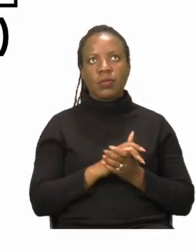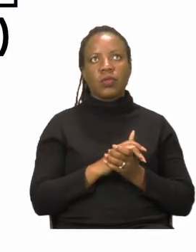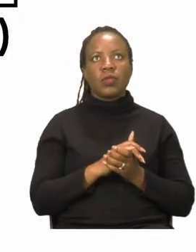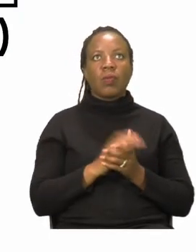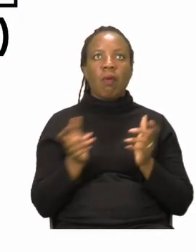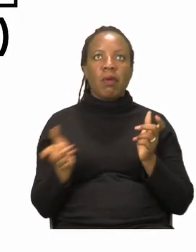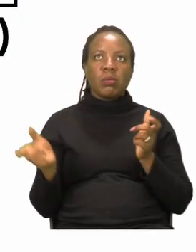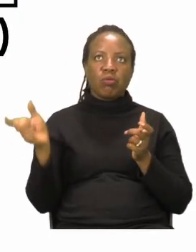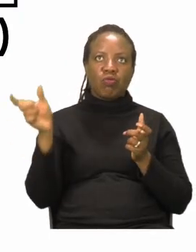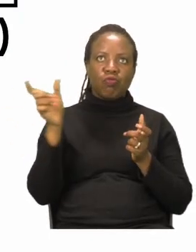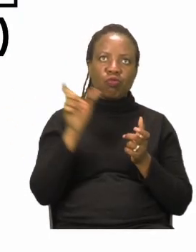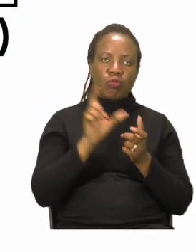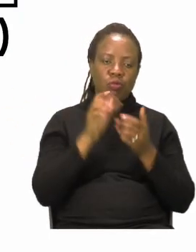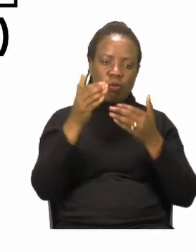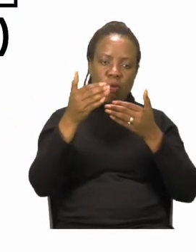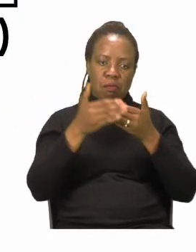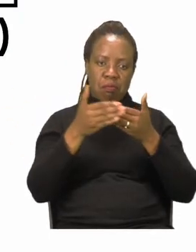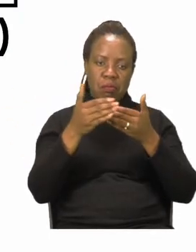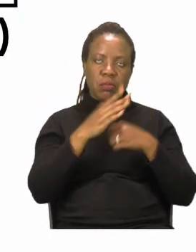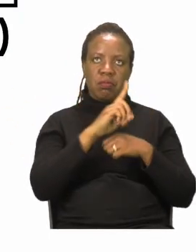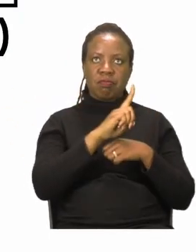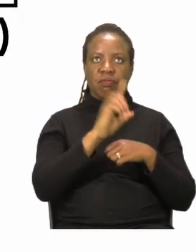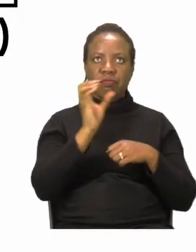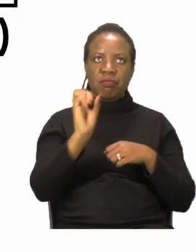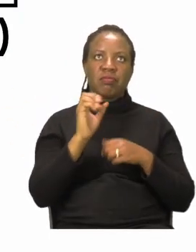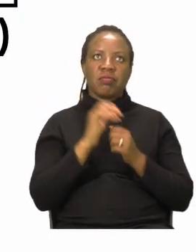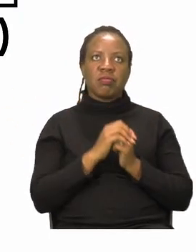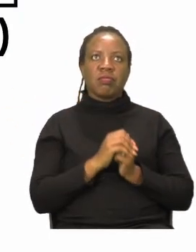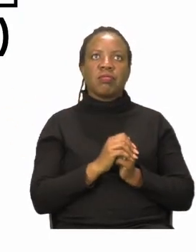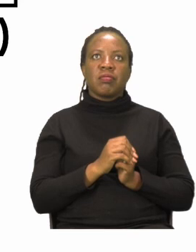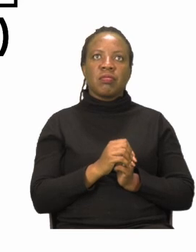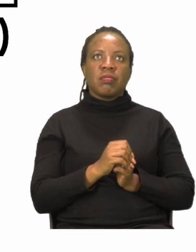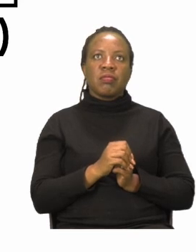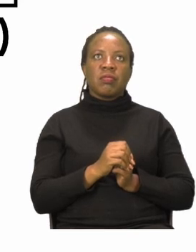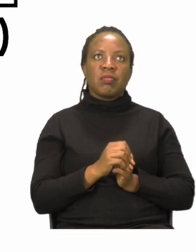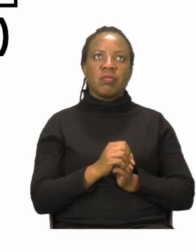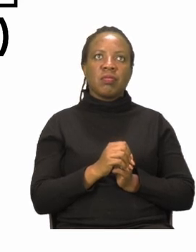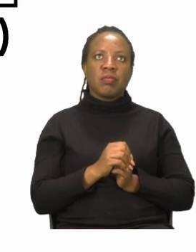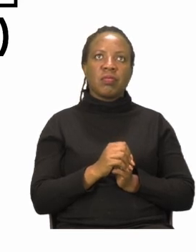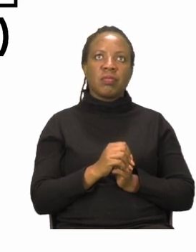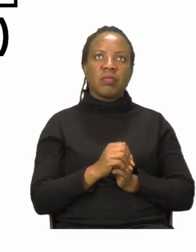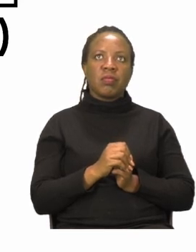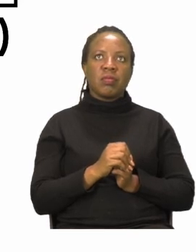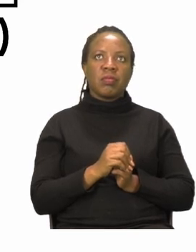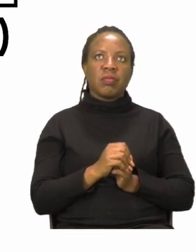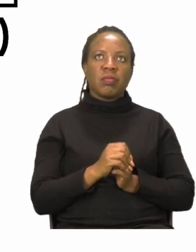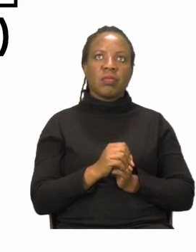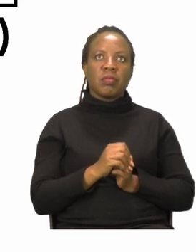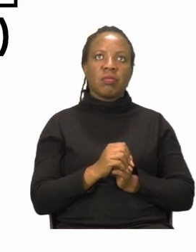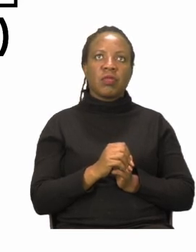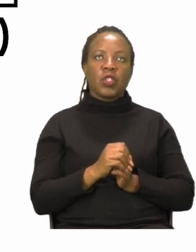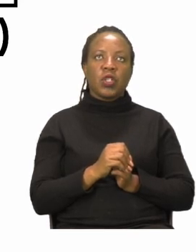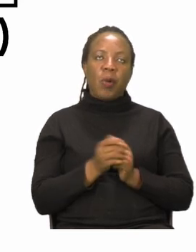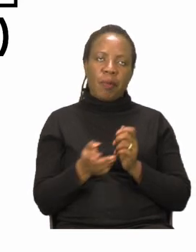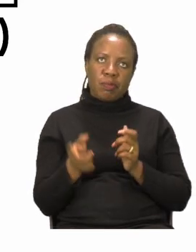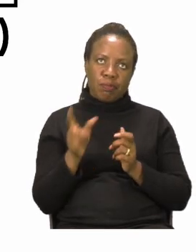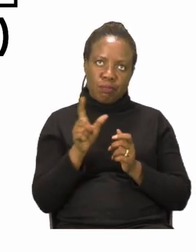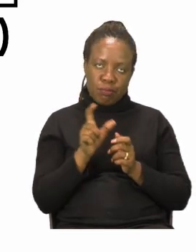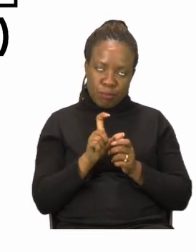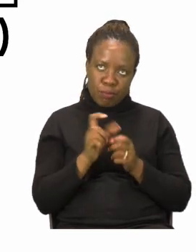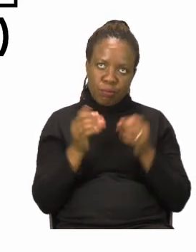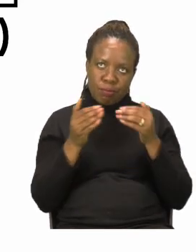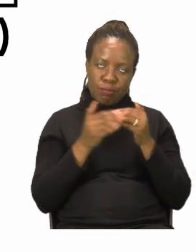rounding off. Now, here it says we have to round off to the